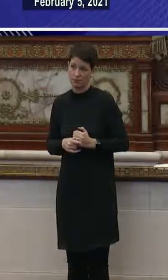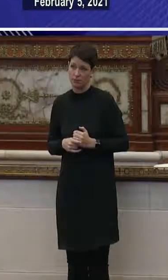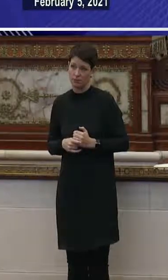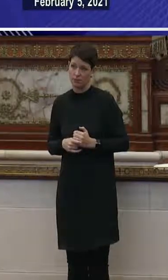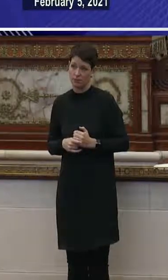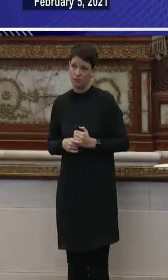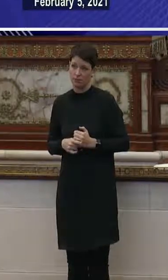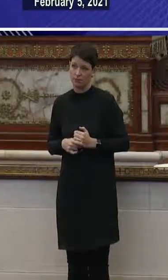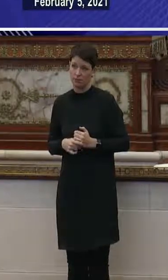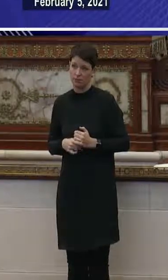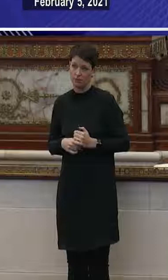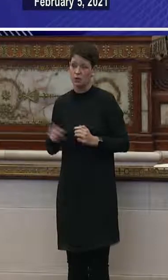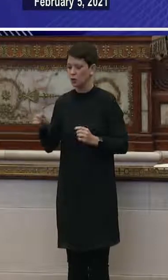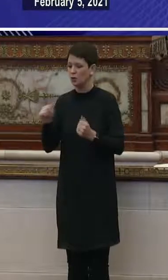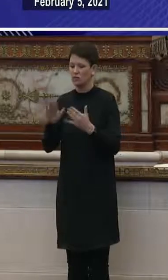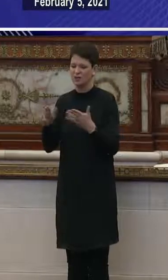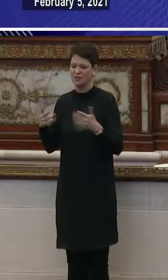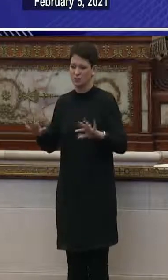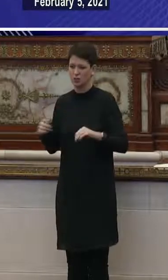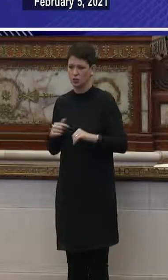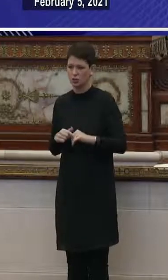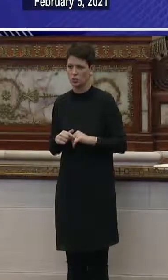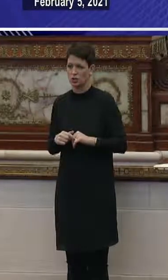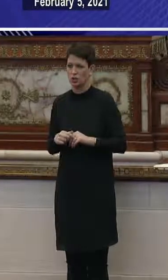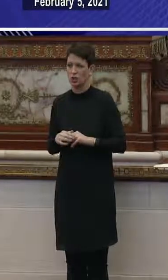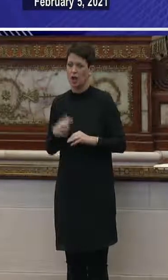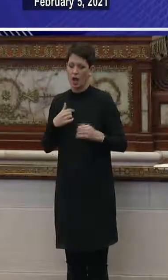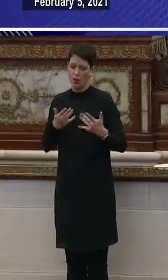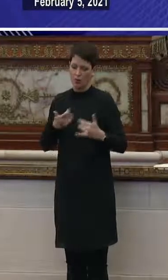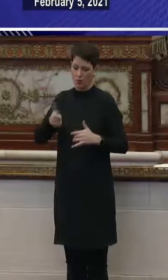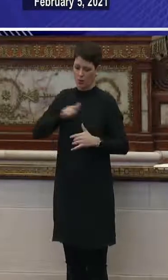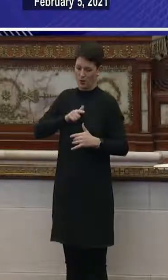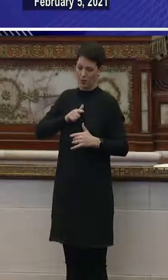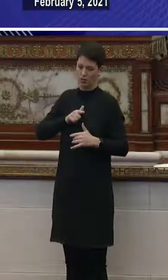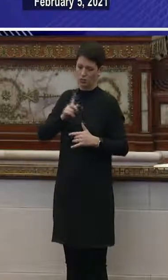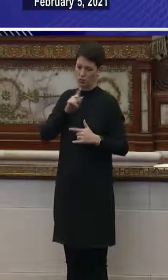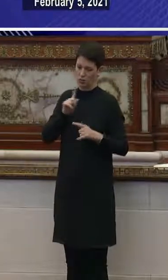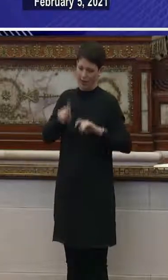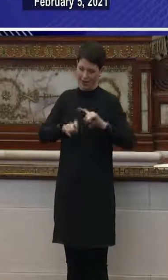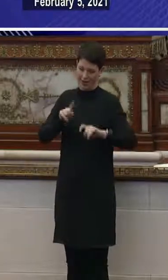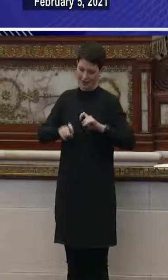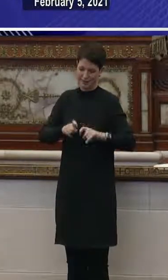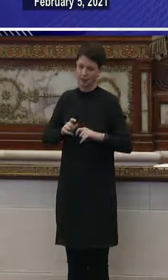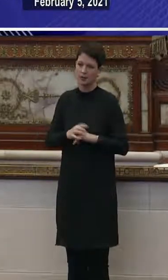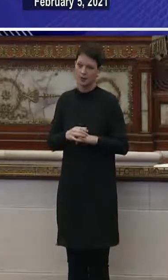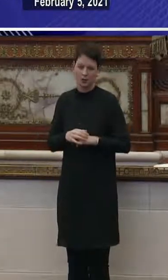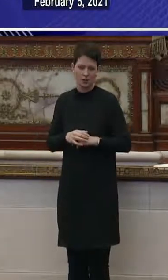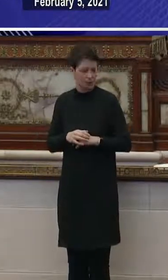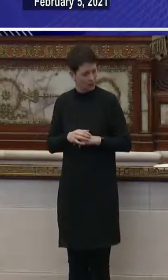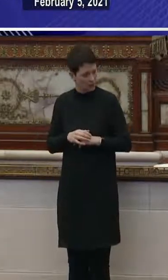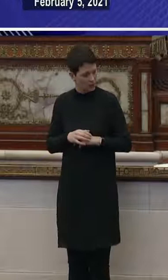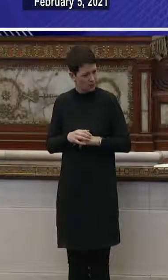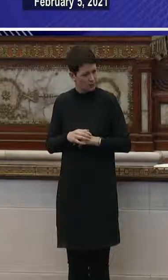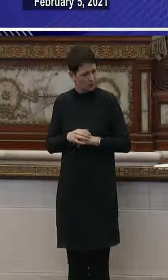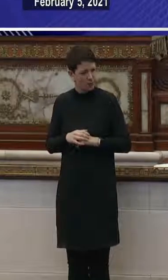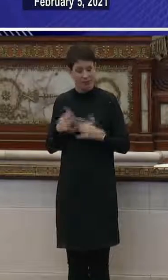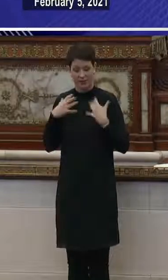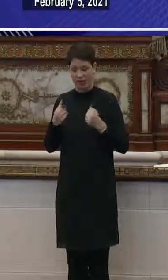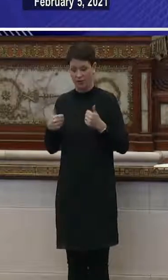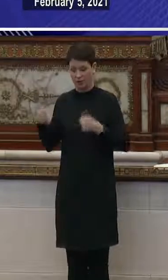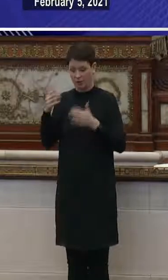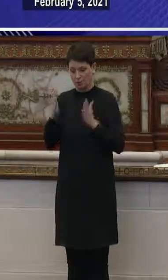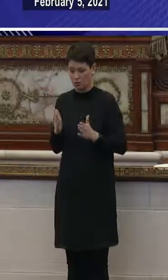I think you address it, and I certainly will wait my turn in the queue. But if the Health Commissioner